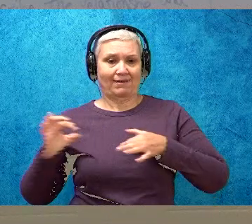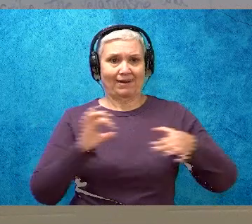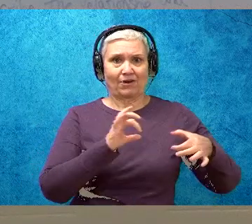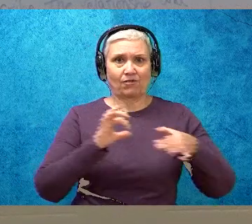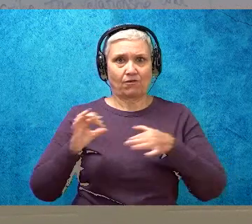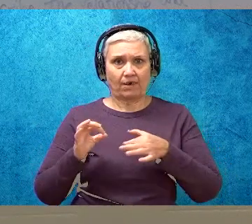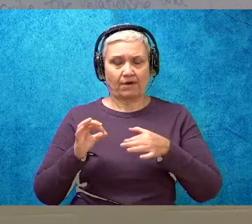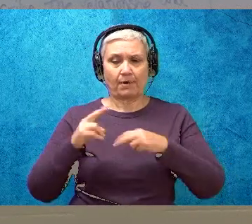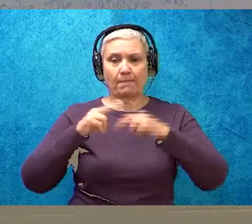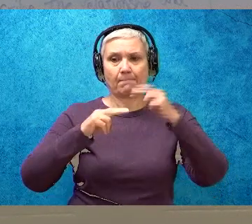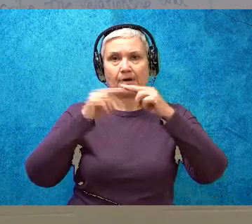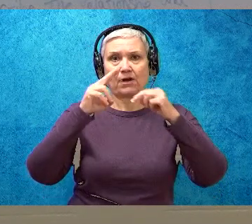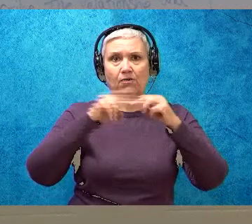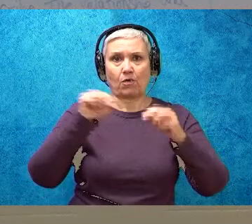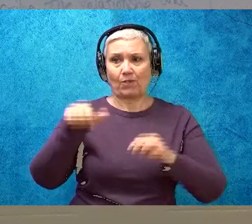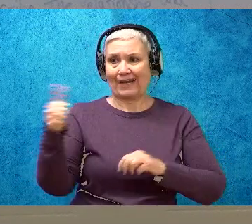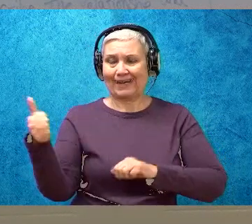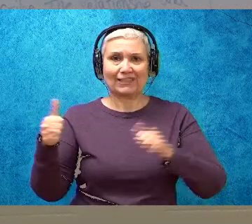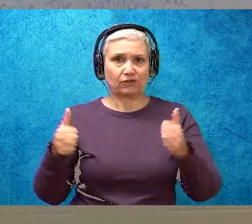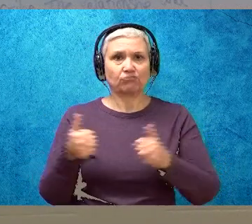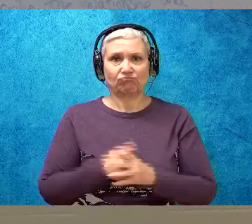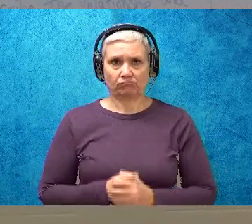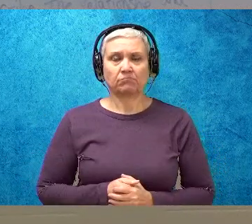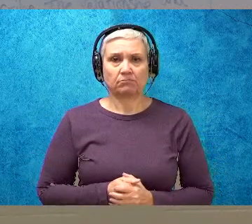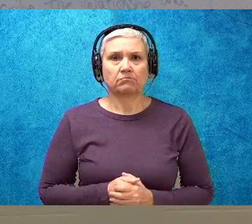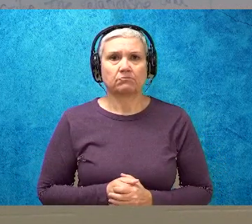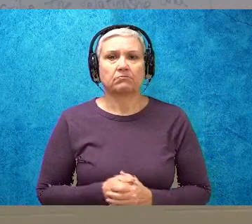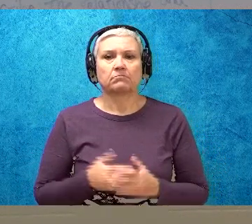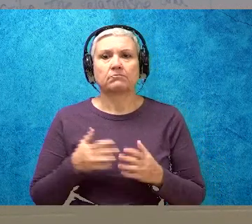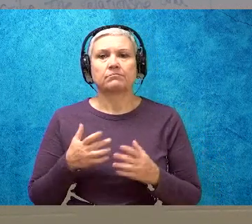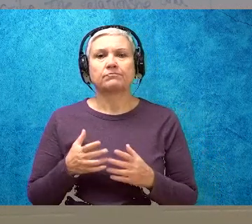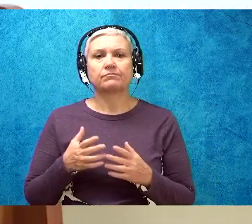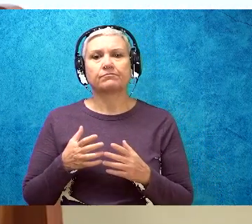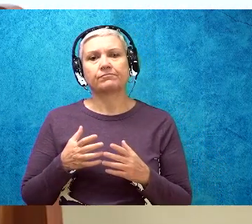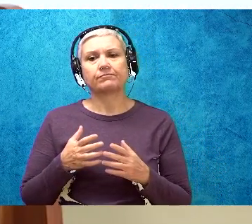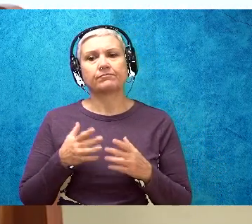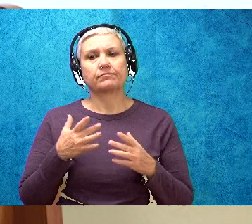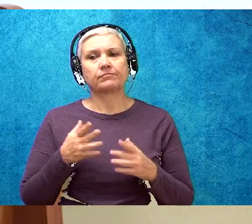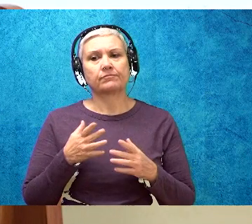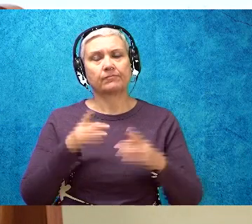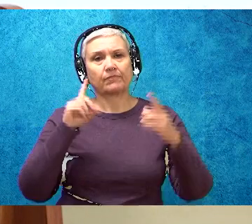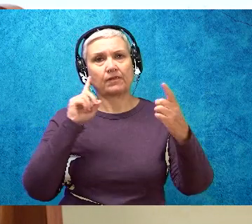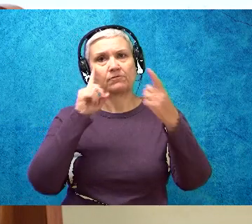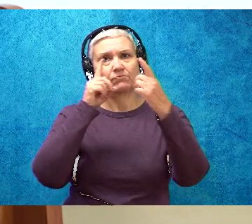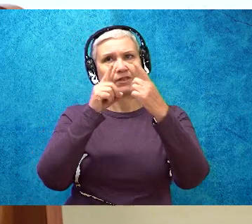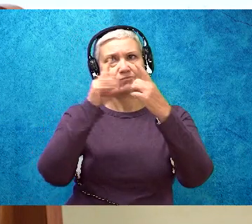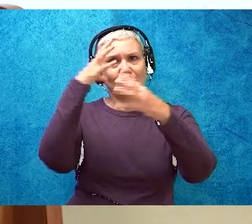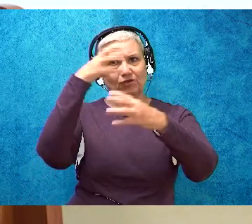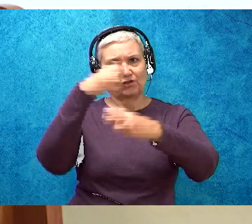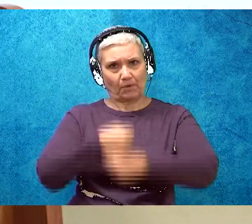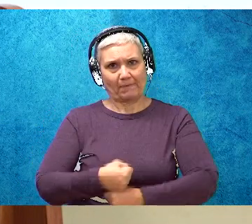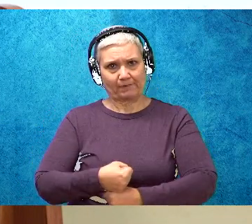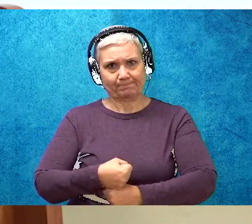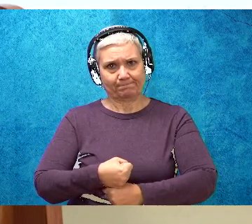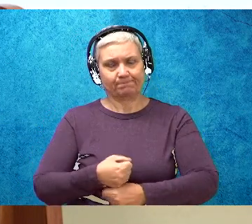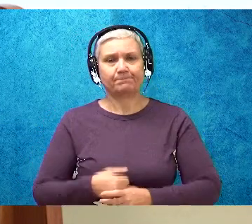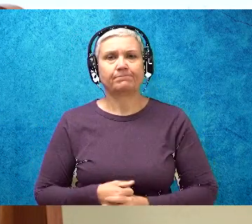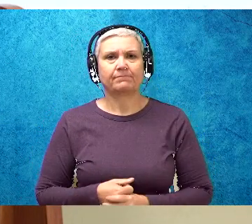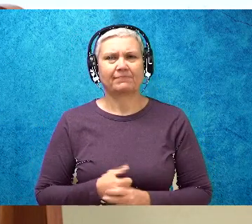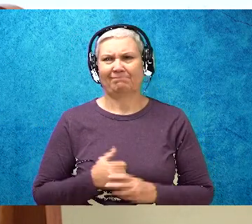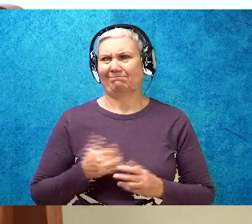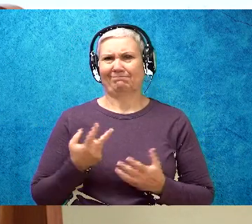on one another to produce a complex account and provide an objective summary of the text. So what does that